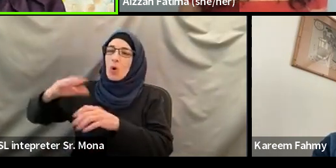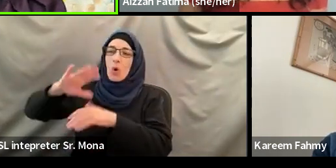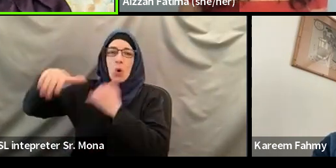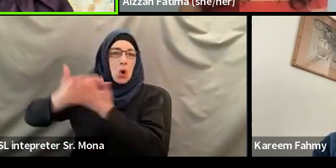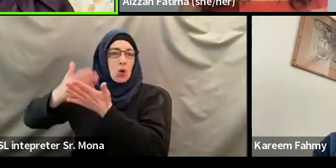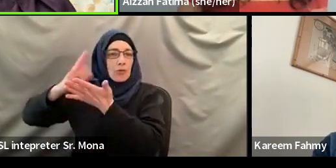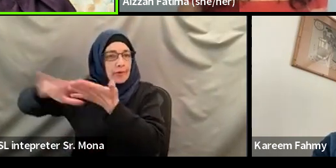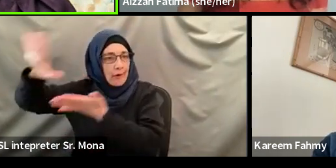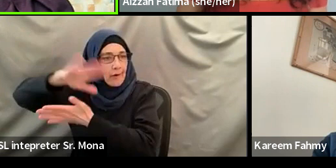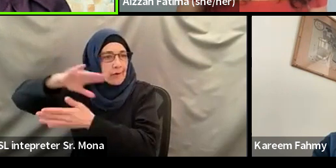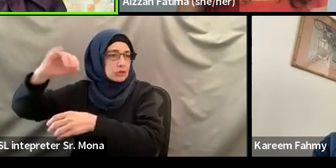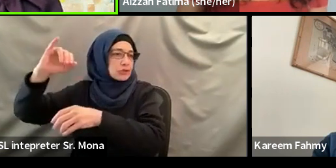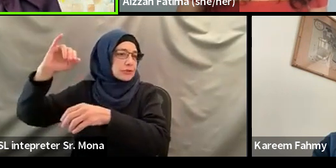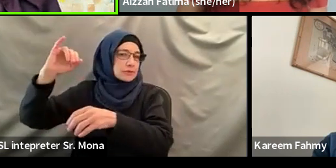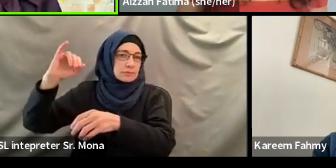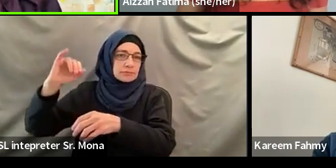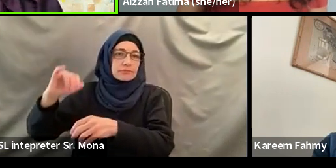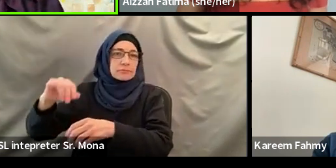whatever qualifications?